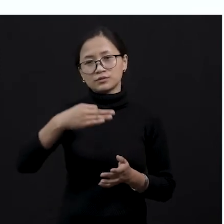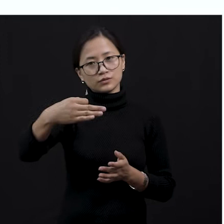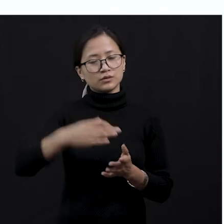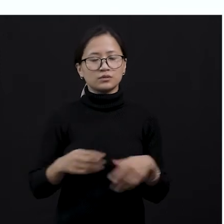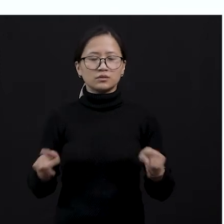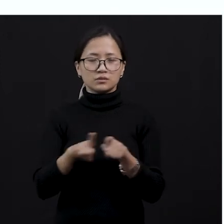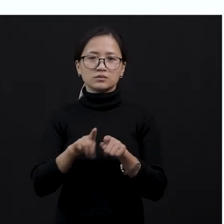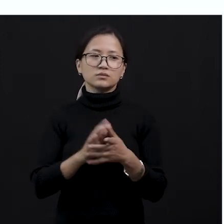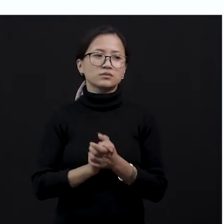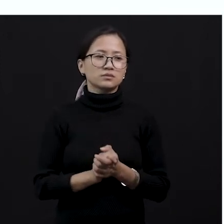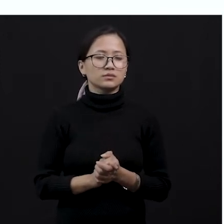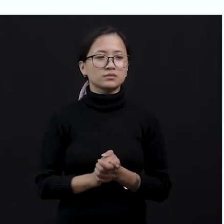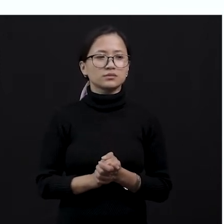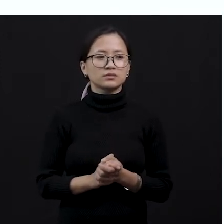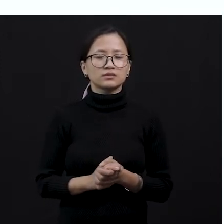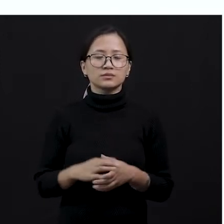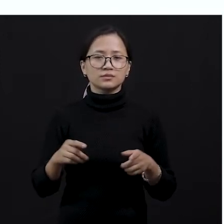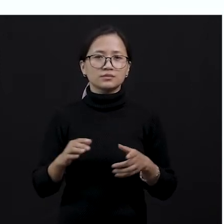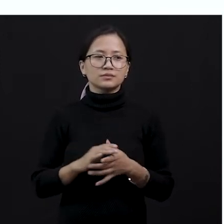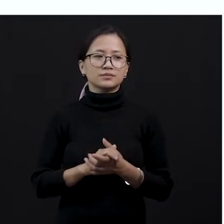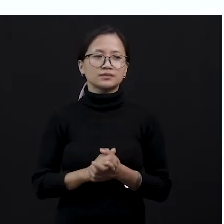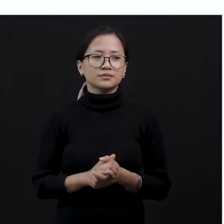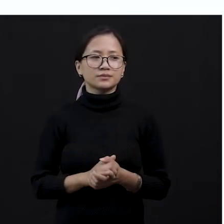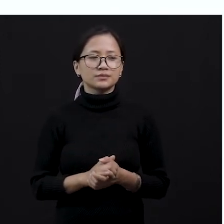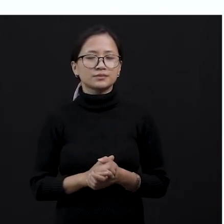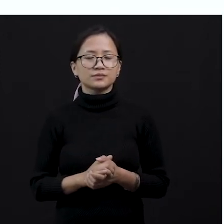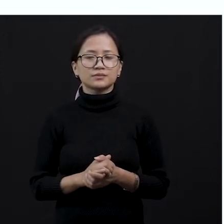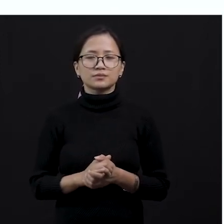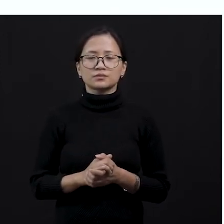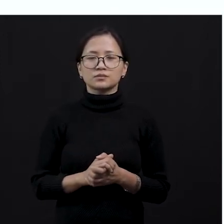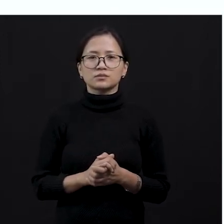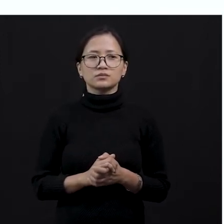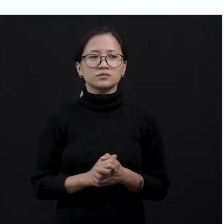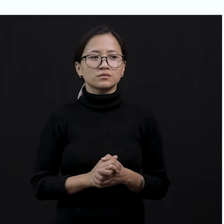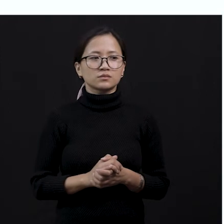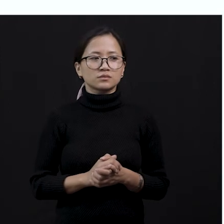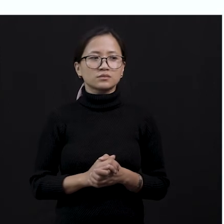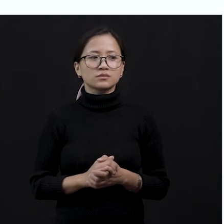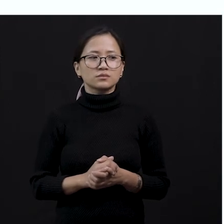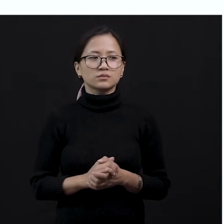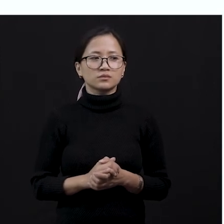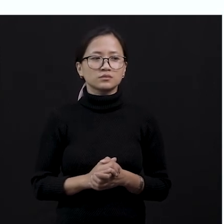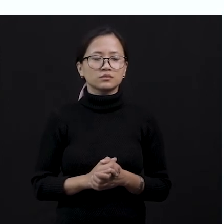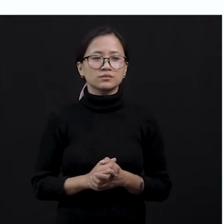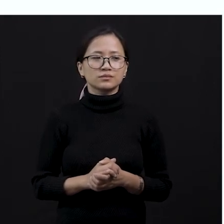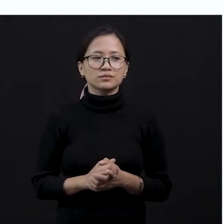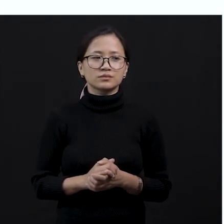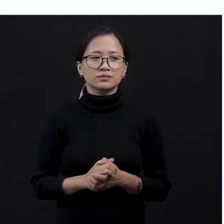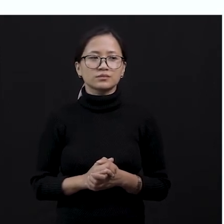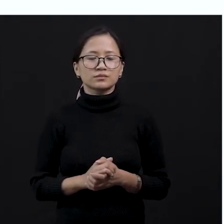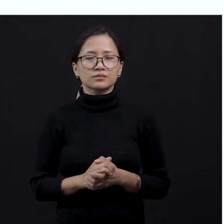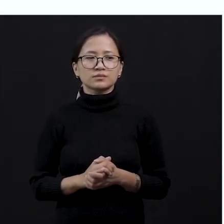future as well, right? Synonyms means same. Why? Because they have the same initial letter. Okay, S for synonyms